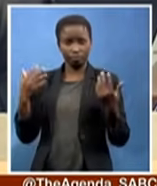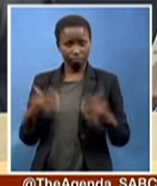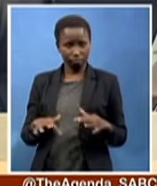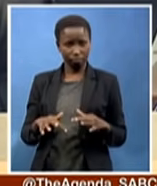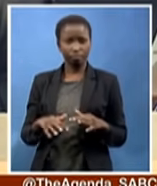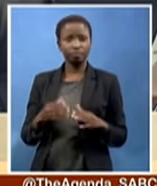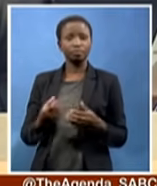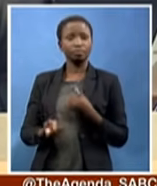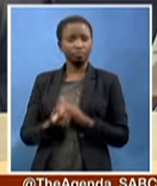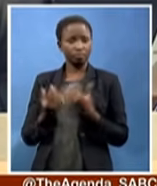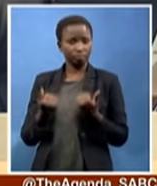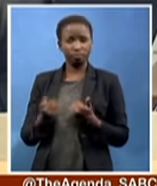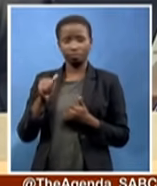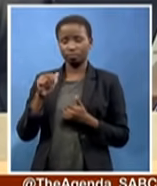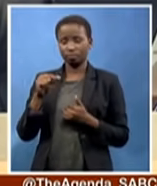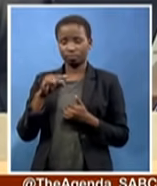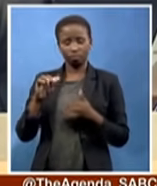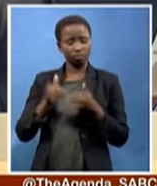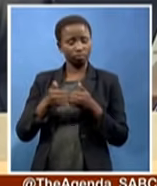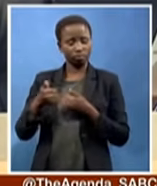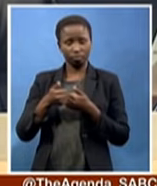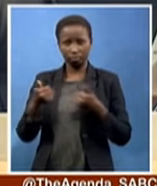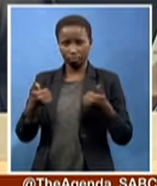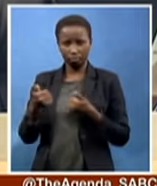organizational processes within the ANC